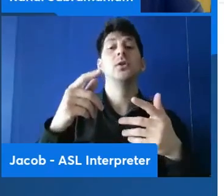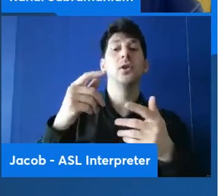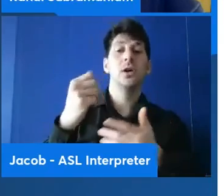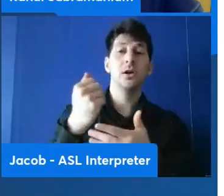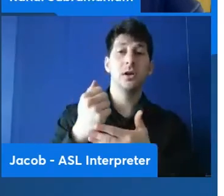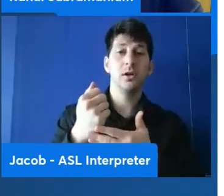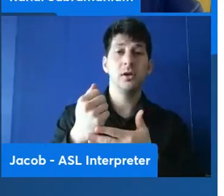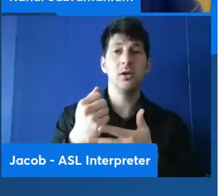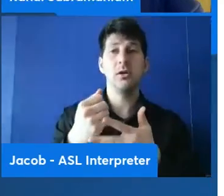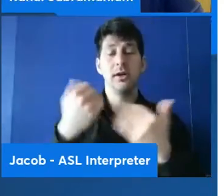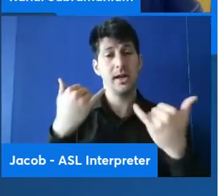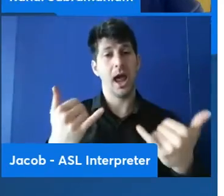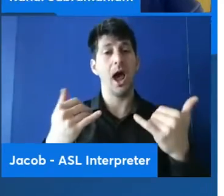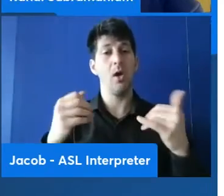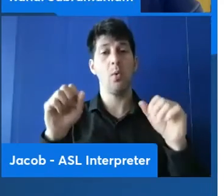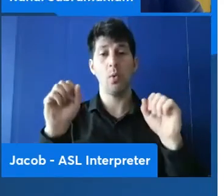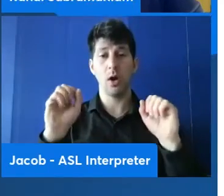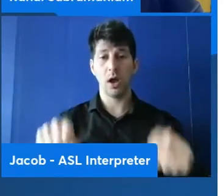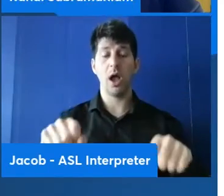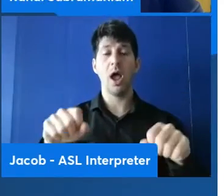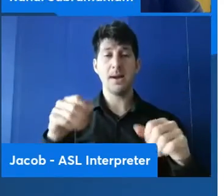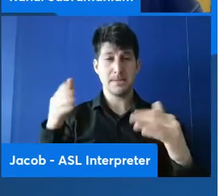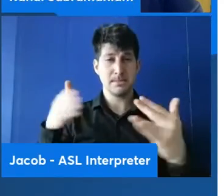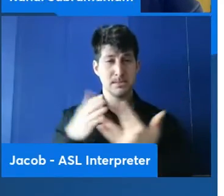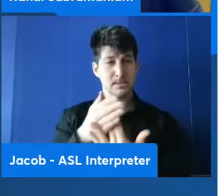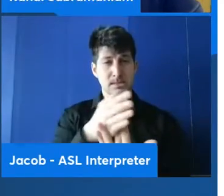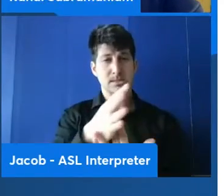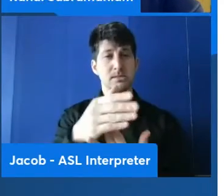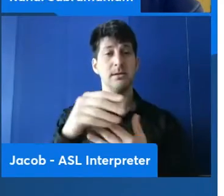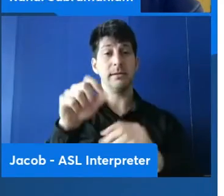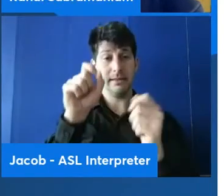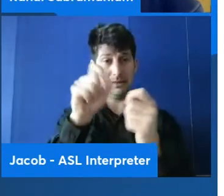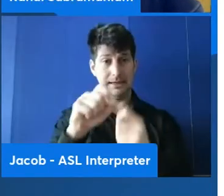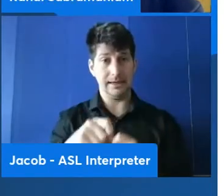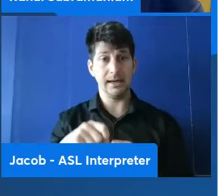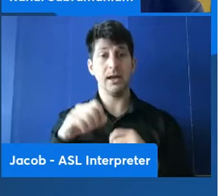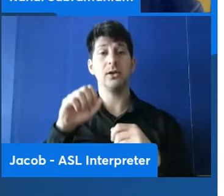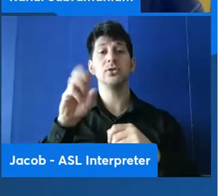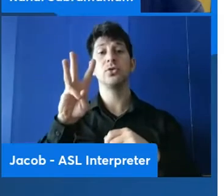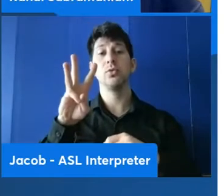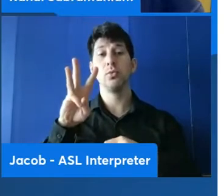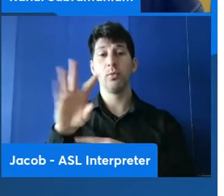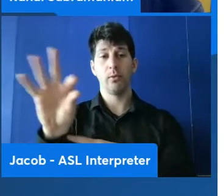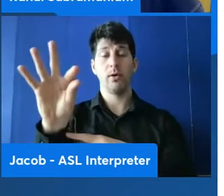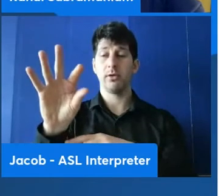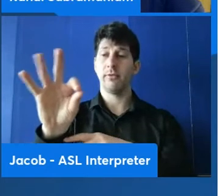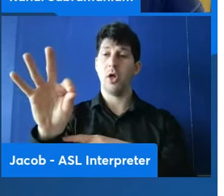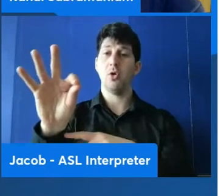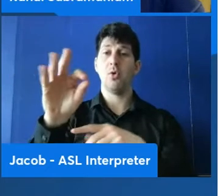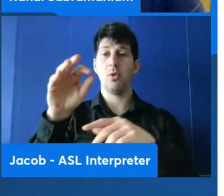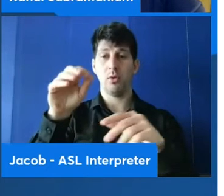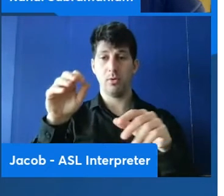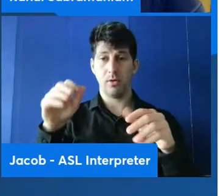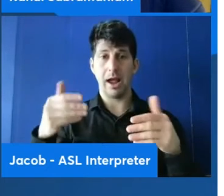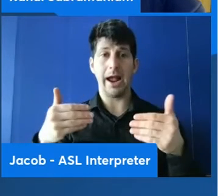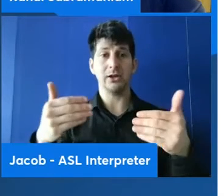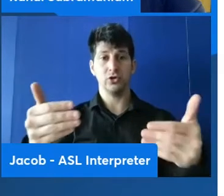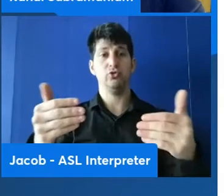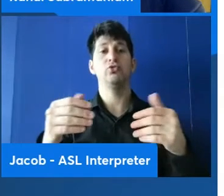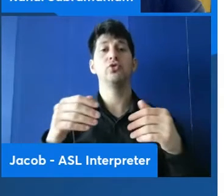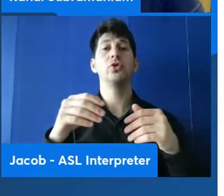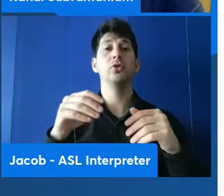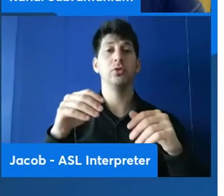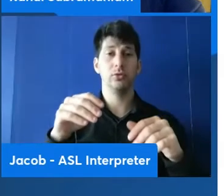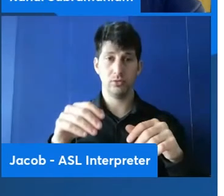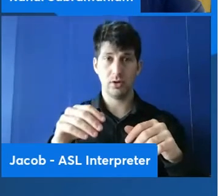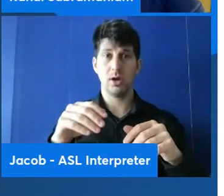saying you can now navigate the details of the workflow execution. And they actually posted this